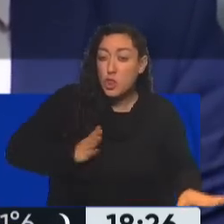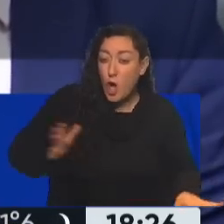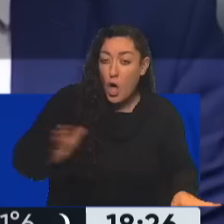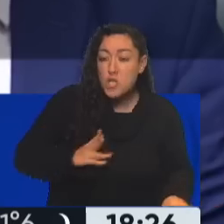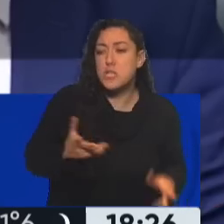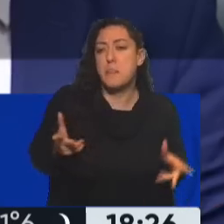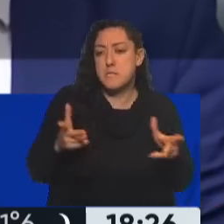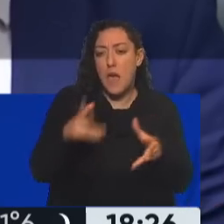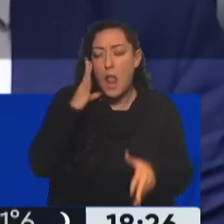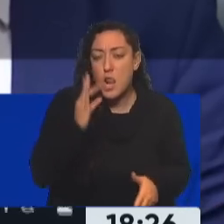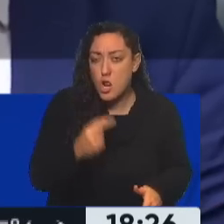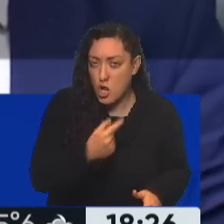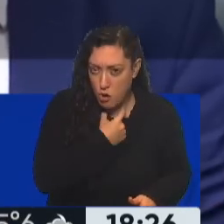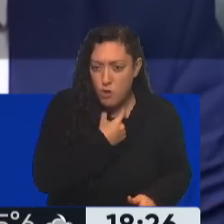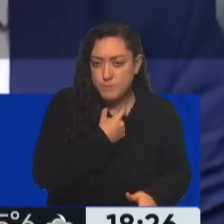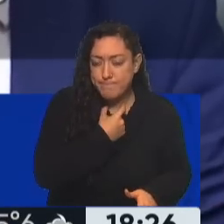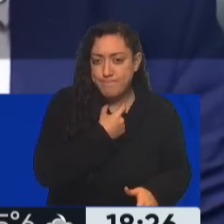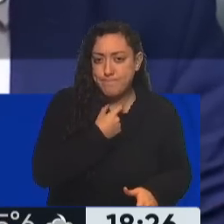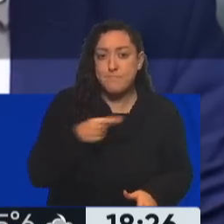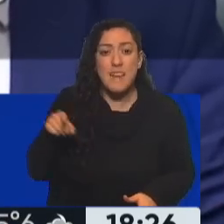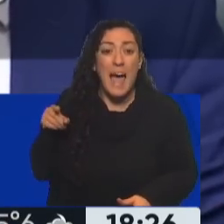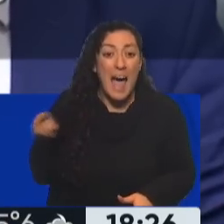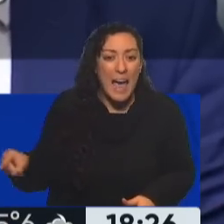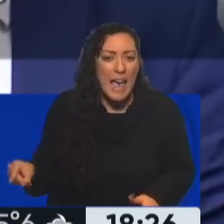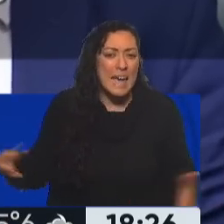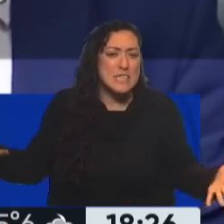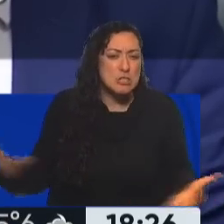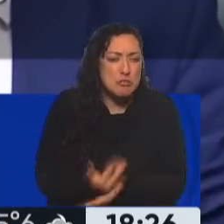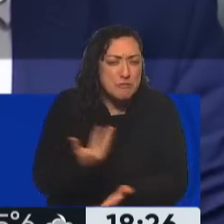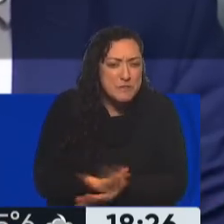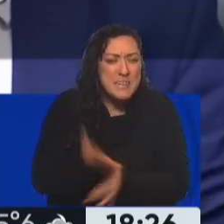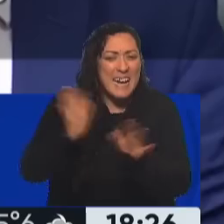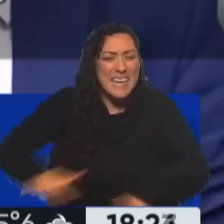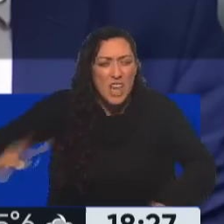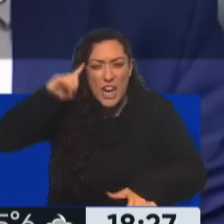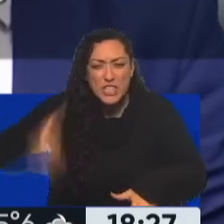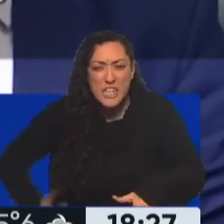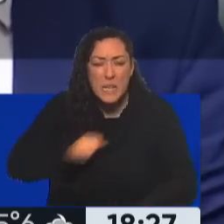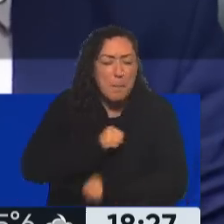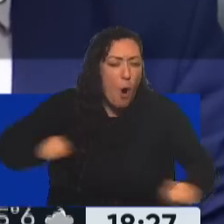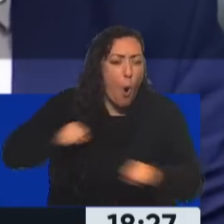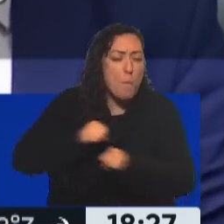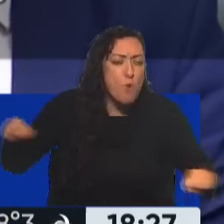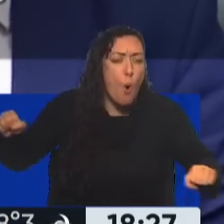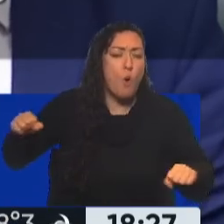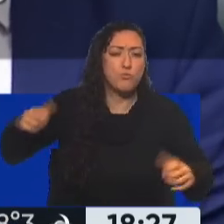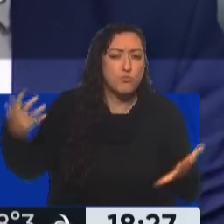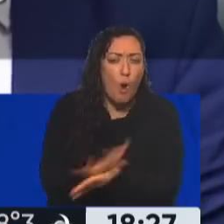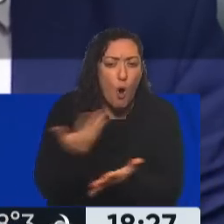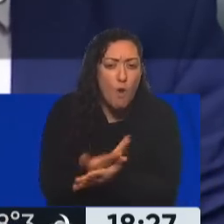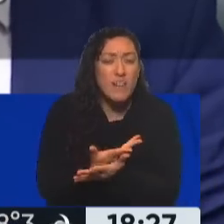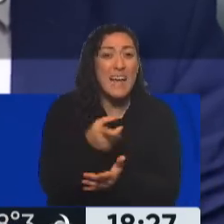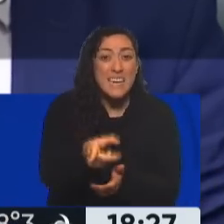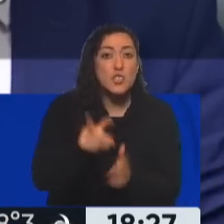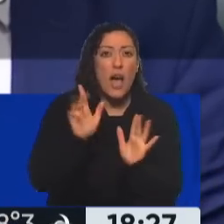situation in Gaza, where the level of suffering, innocent children being bombed again, is